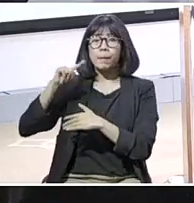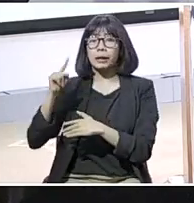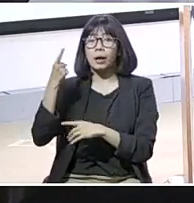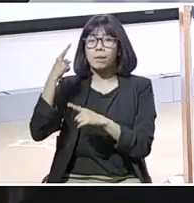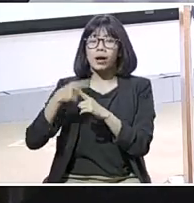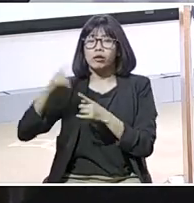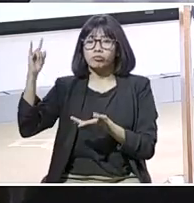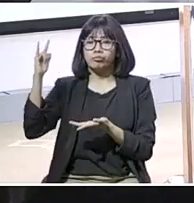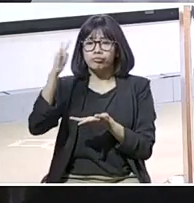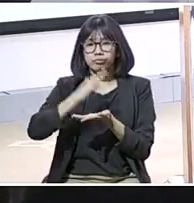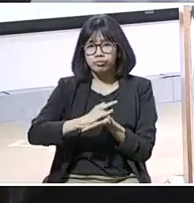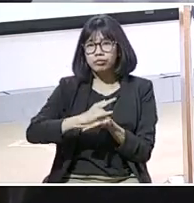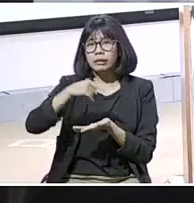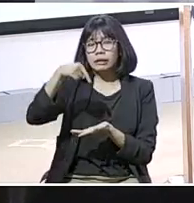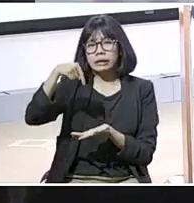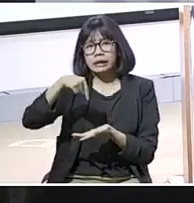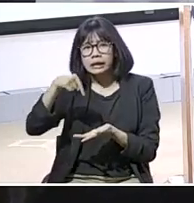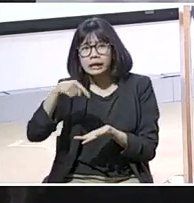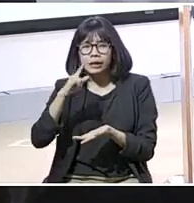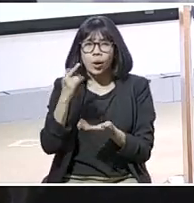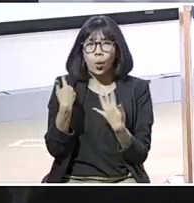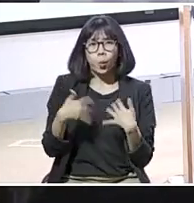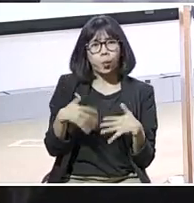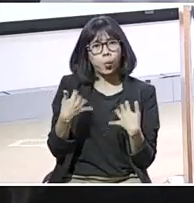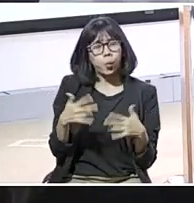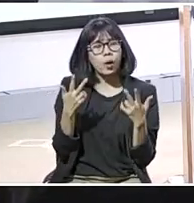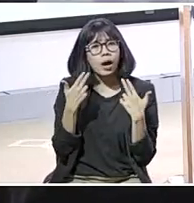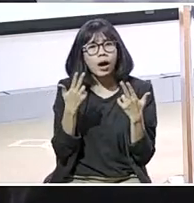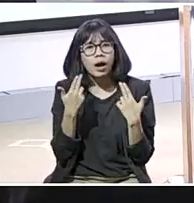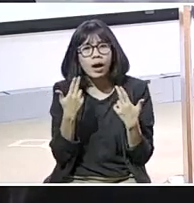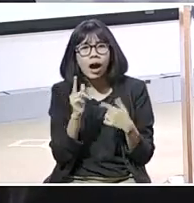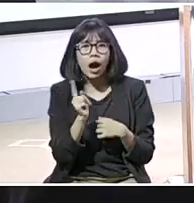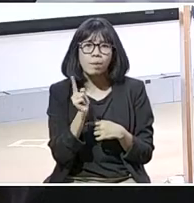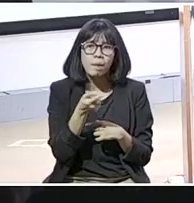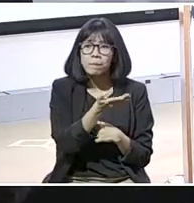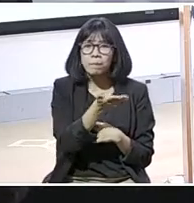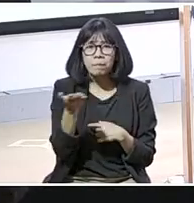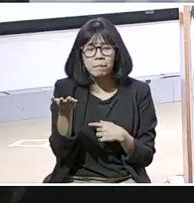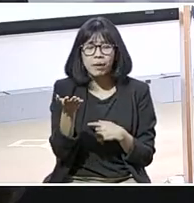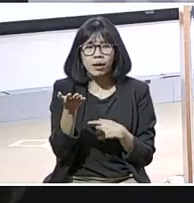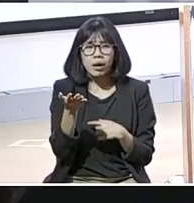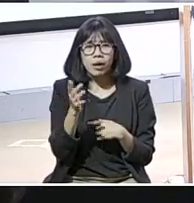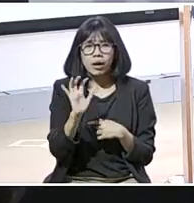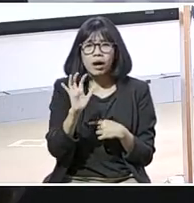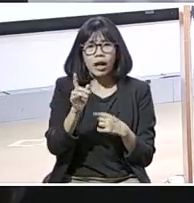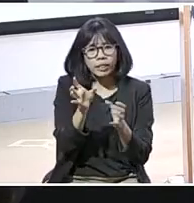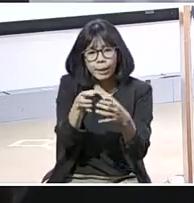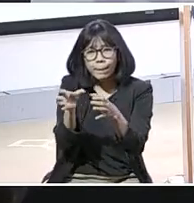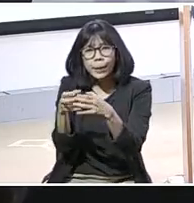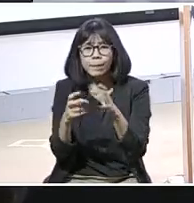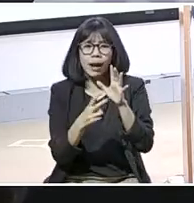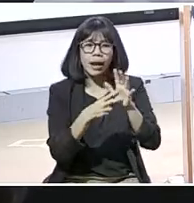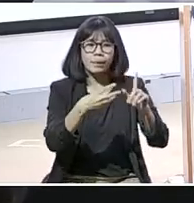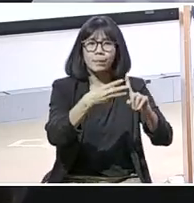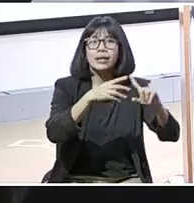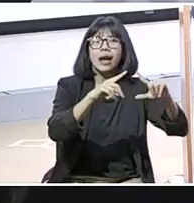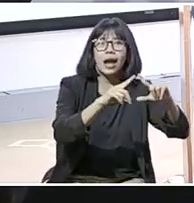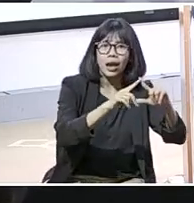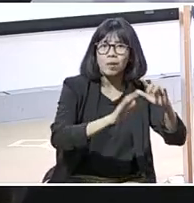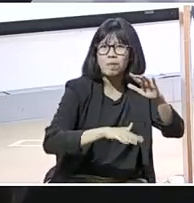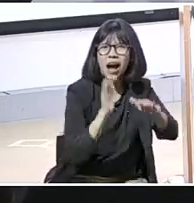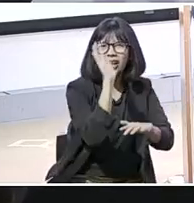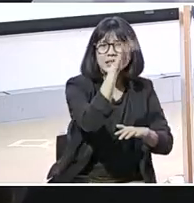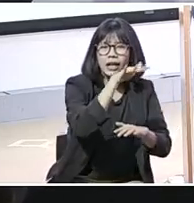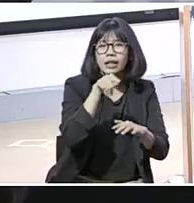it is really fantastic to see so many NBA and WNBA fans